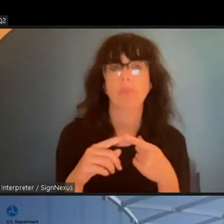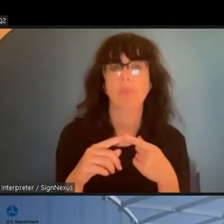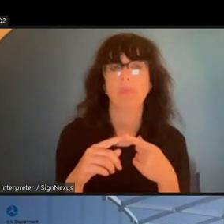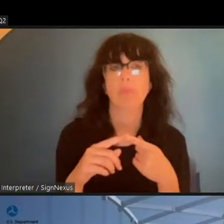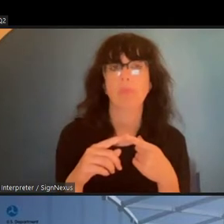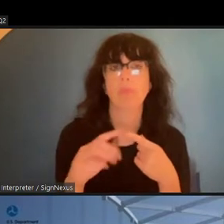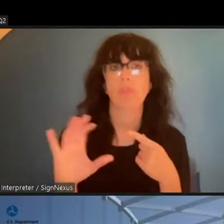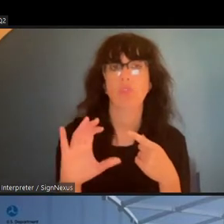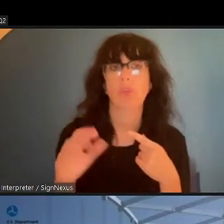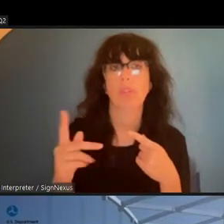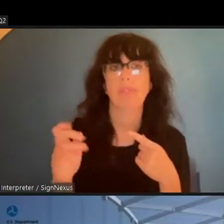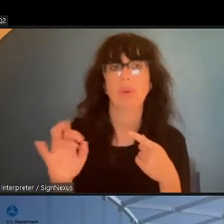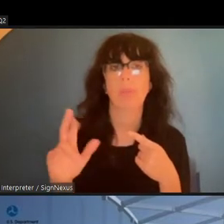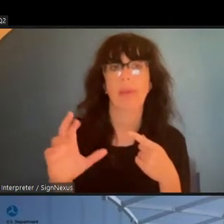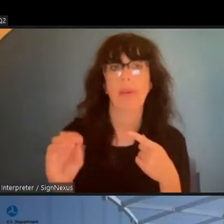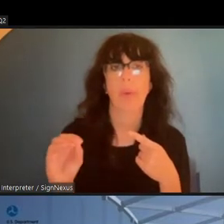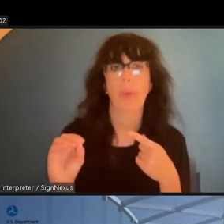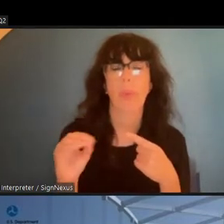christopher pierro